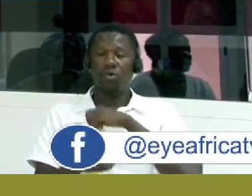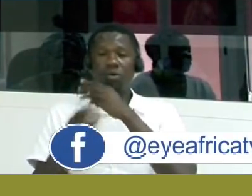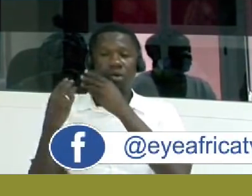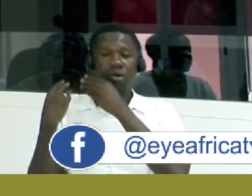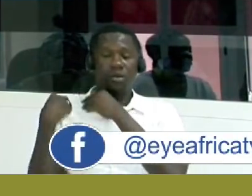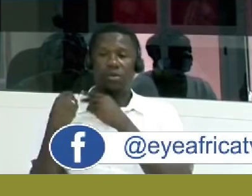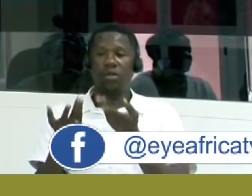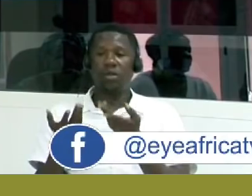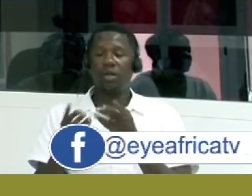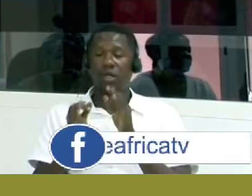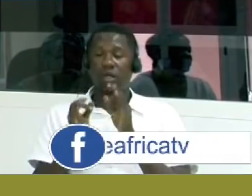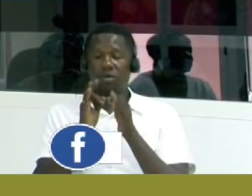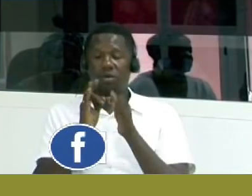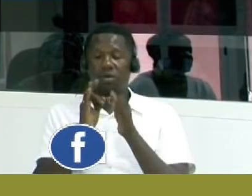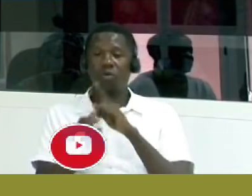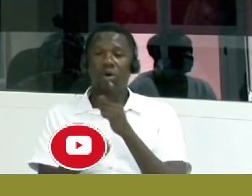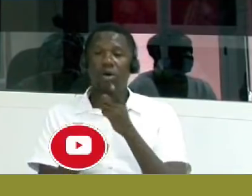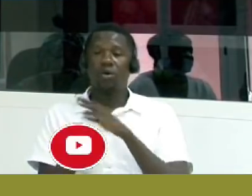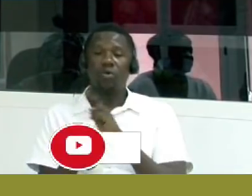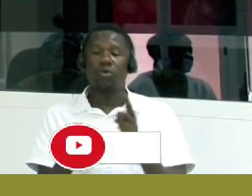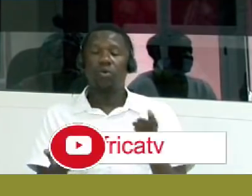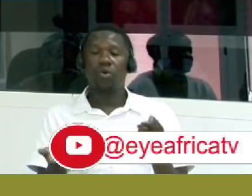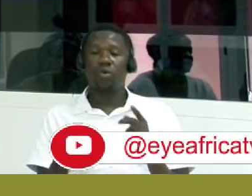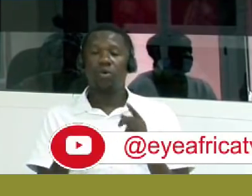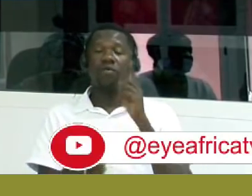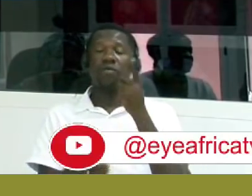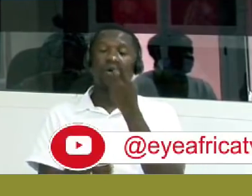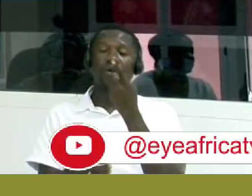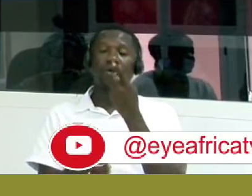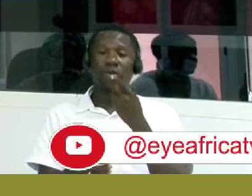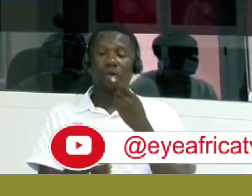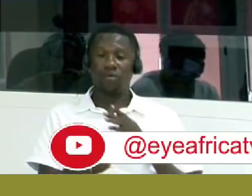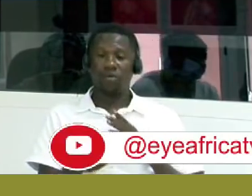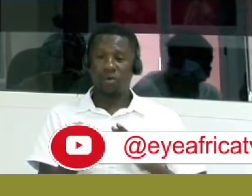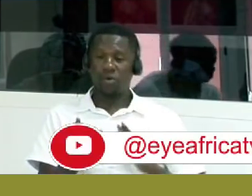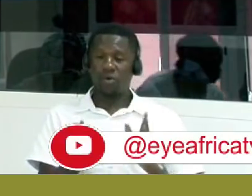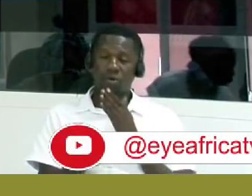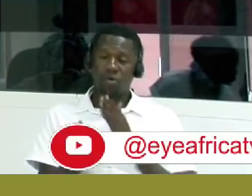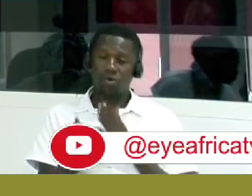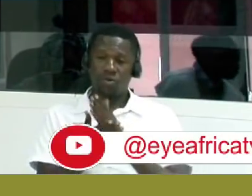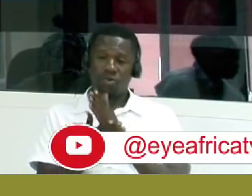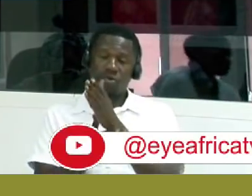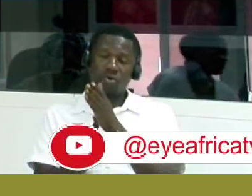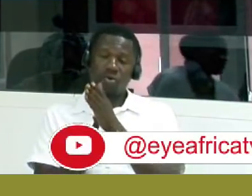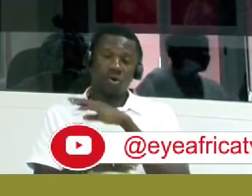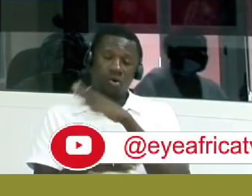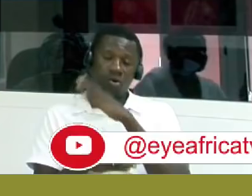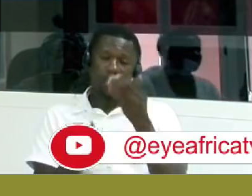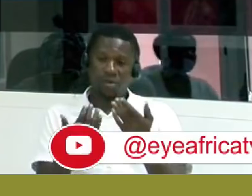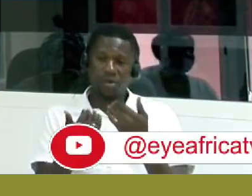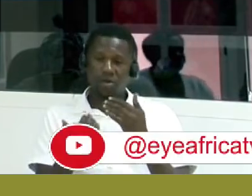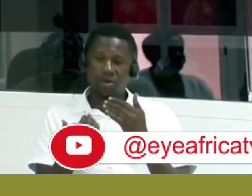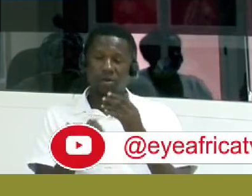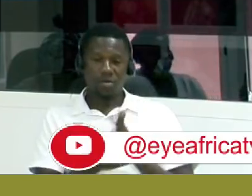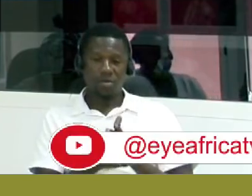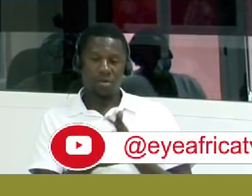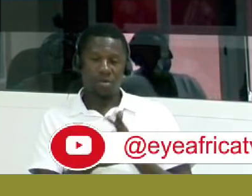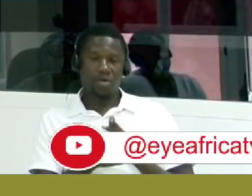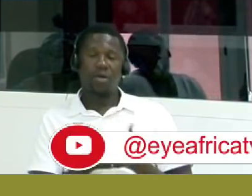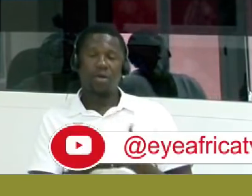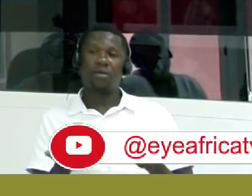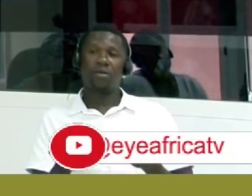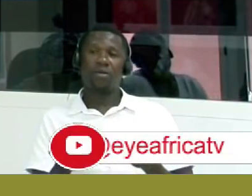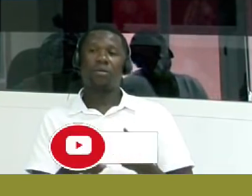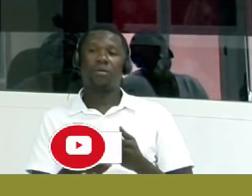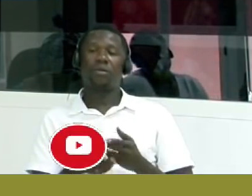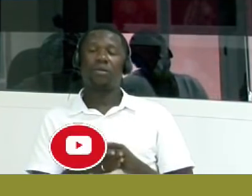not. But first of all, I have to go through all the elements and bring out the evidence.